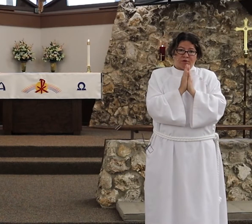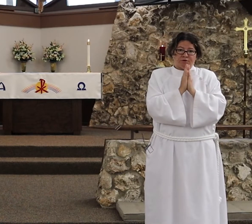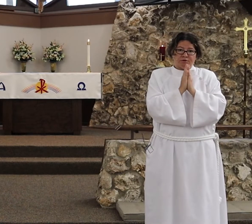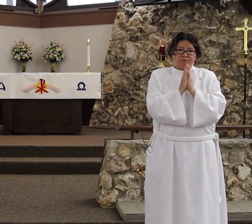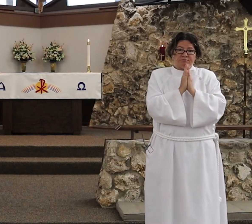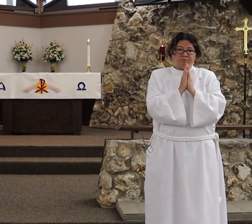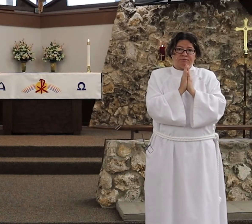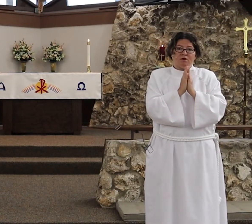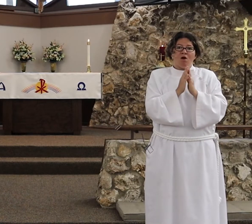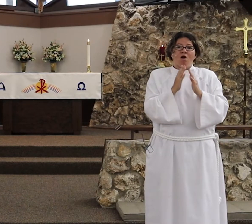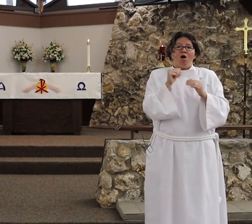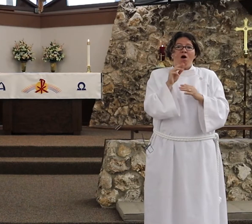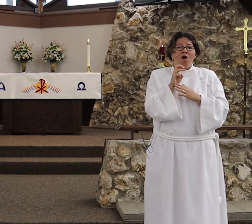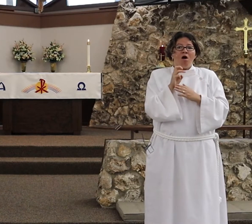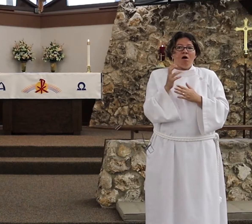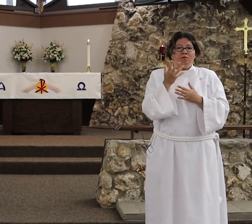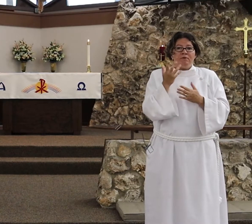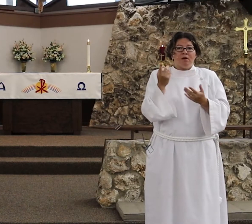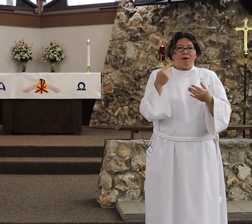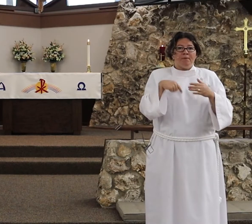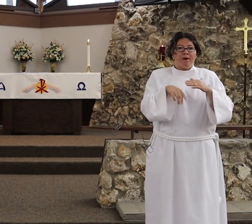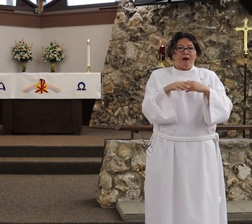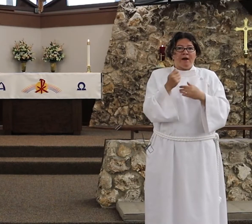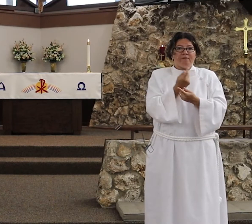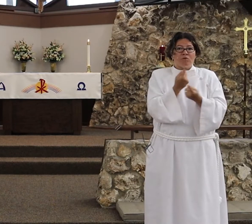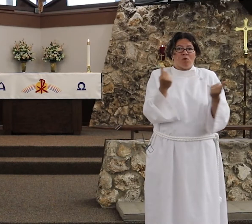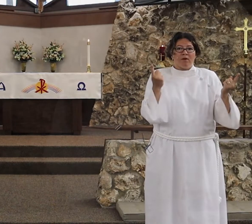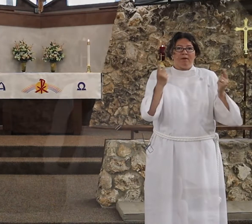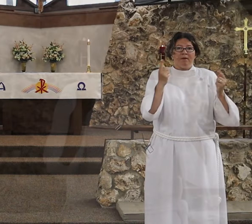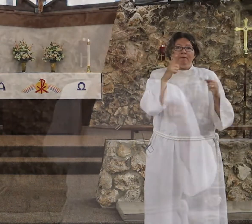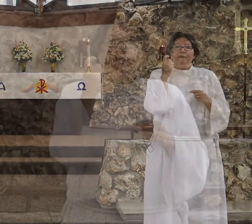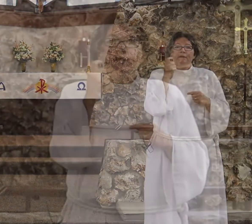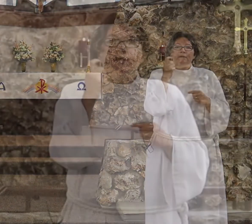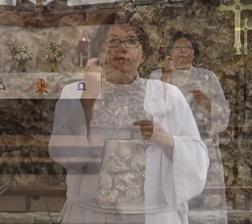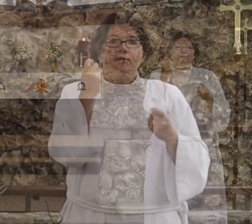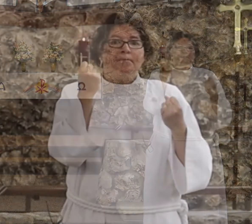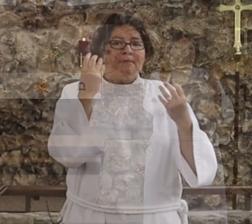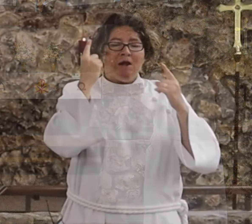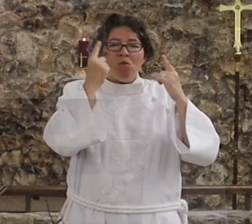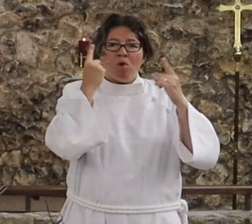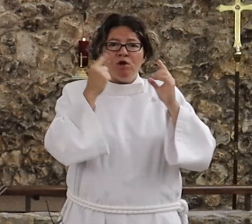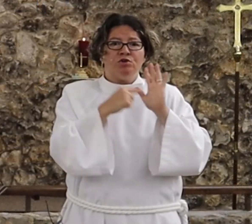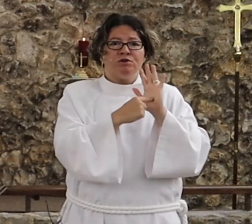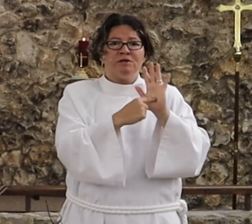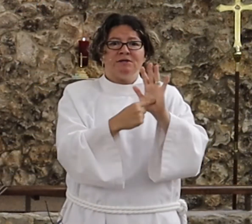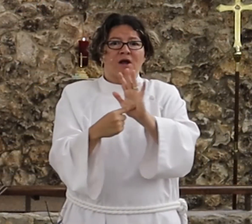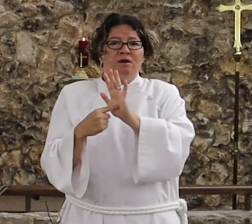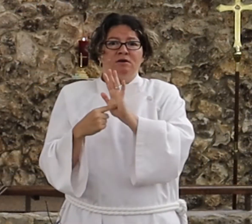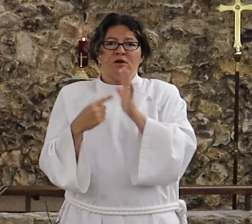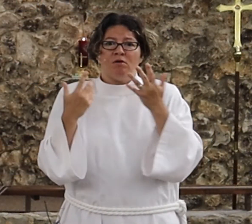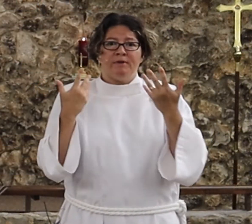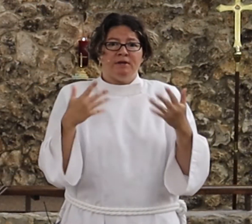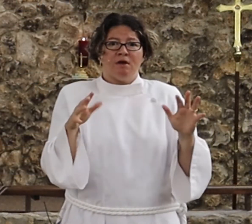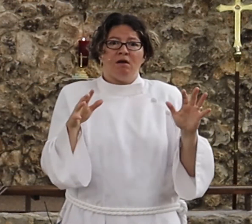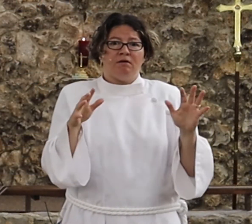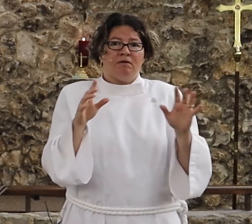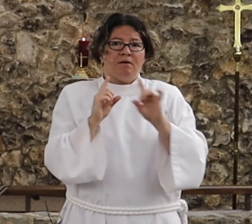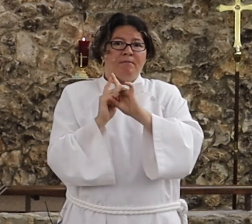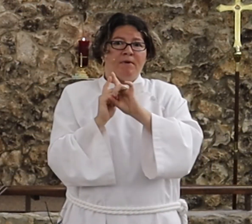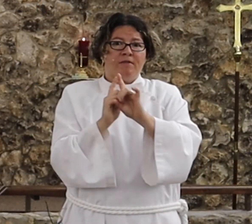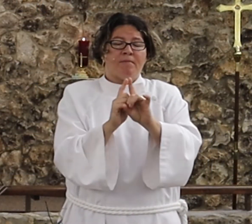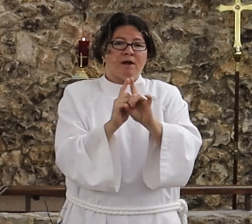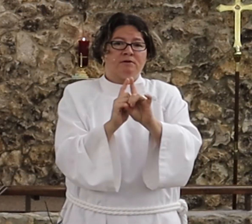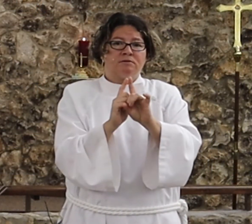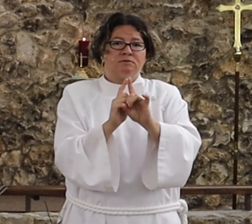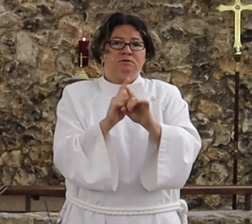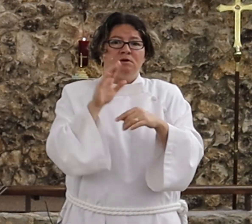the prayers. Awe come upon everyone, because many wonders and signs are being done